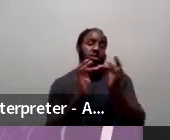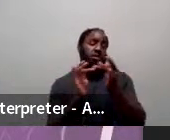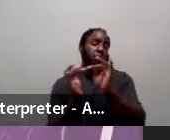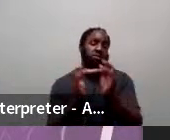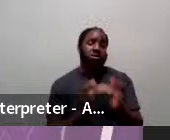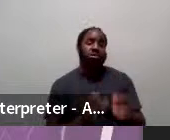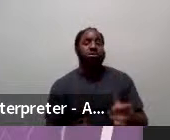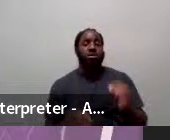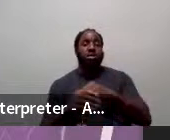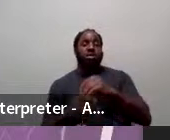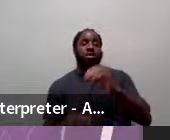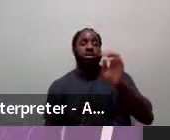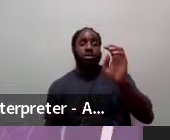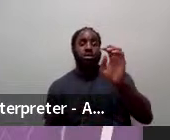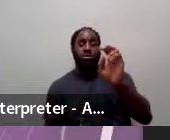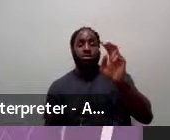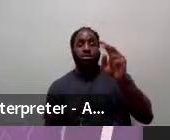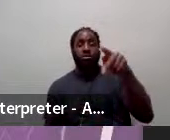Ness.